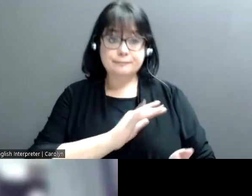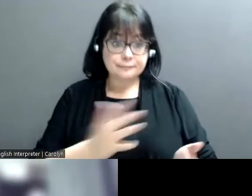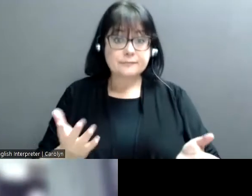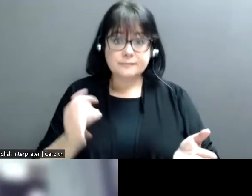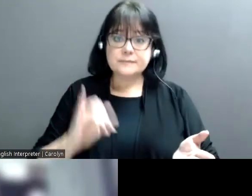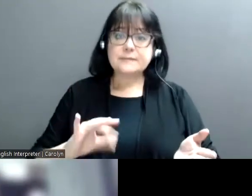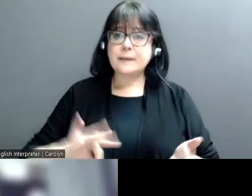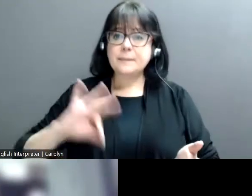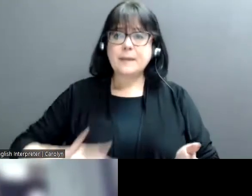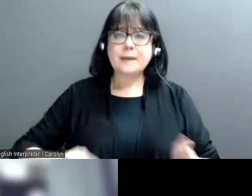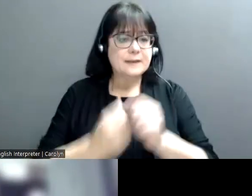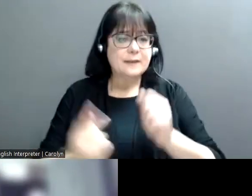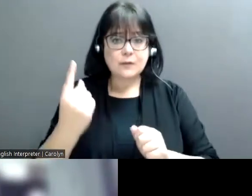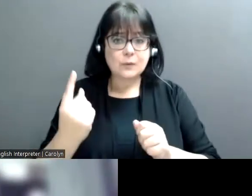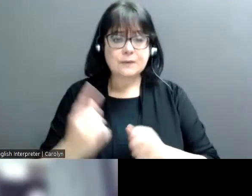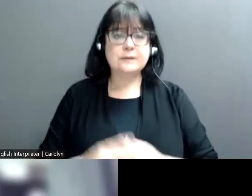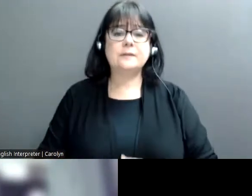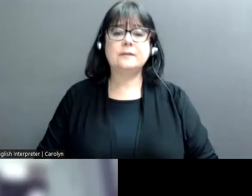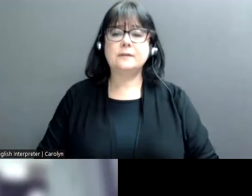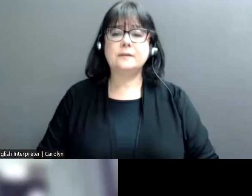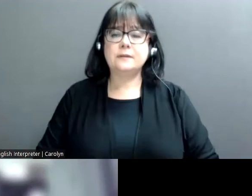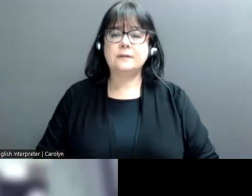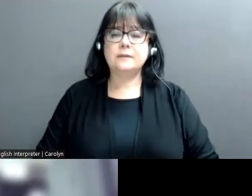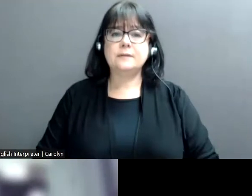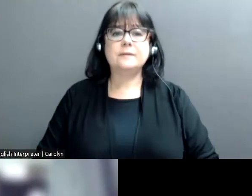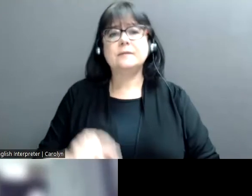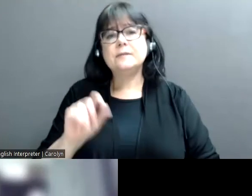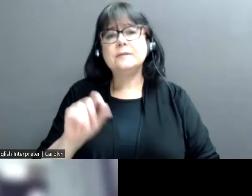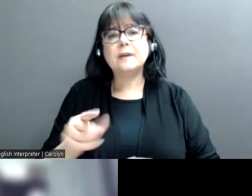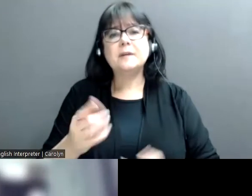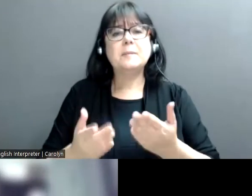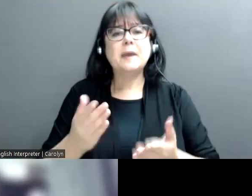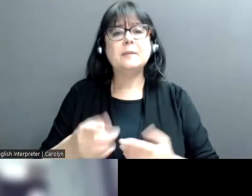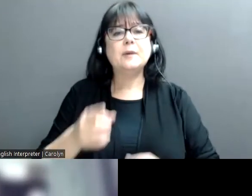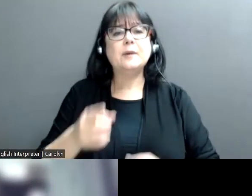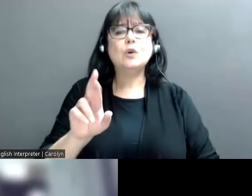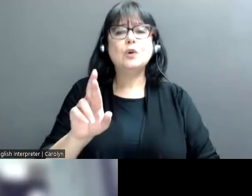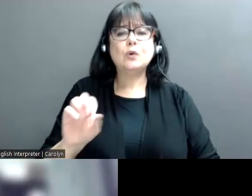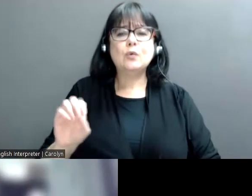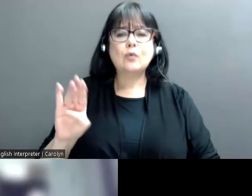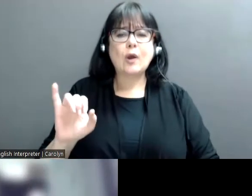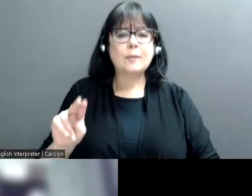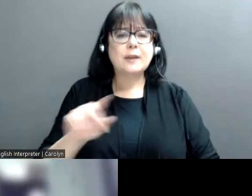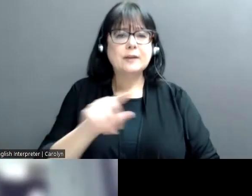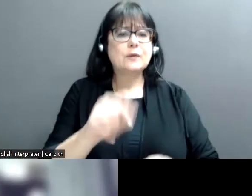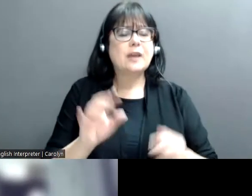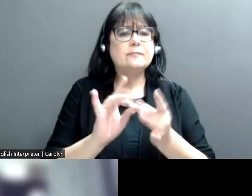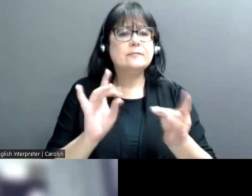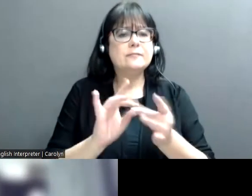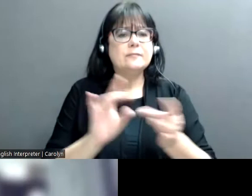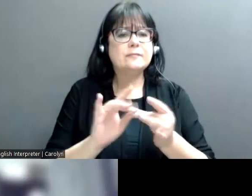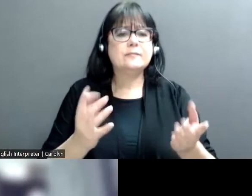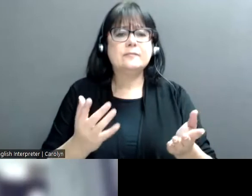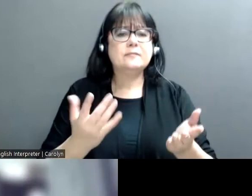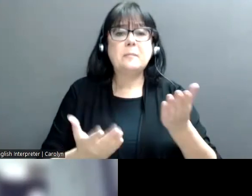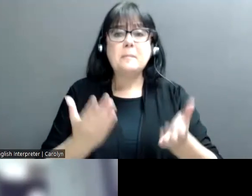employees. And I wonder, Robin, maybe you can just touch upon putting this in place requires a little bit of forethought and perhaps